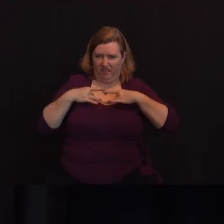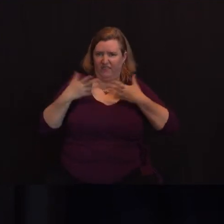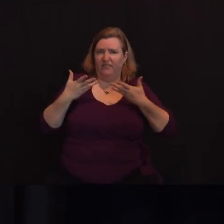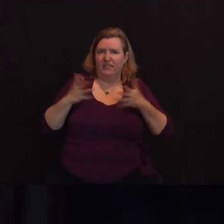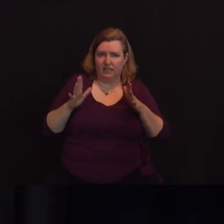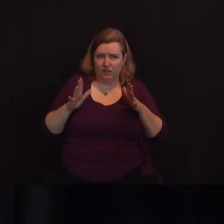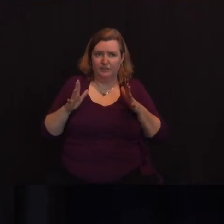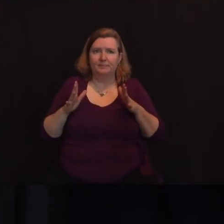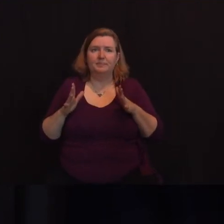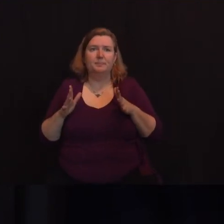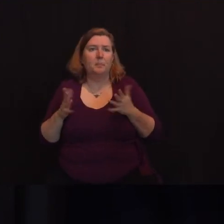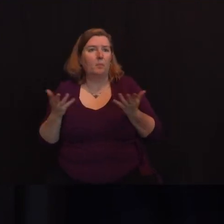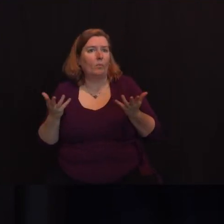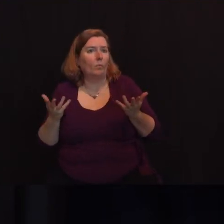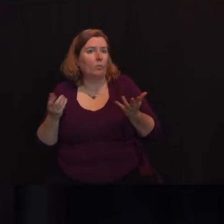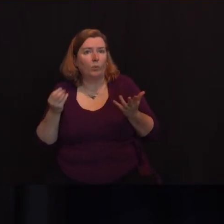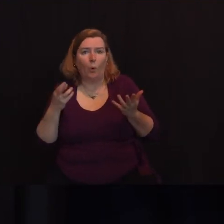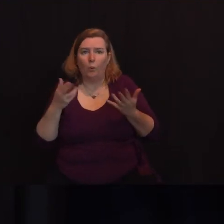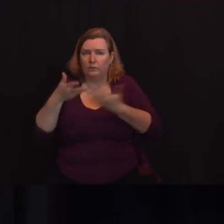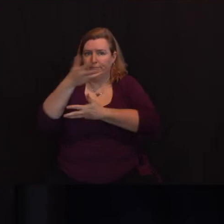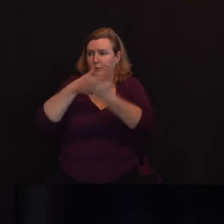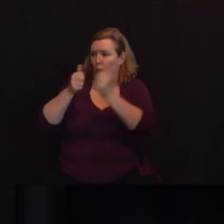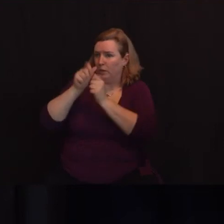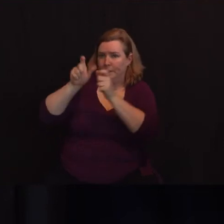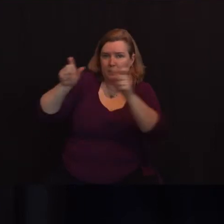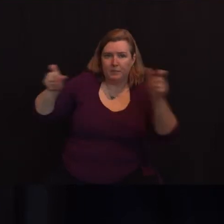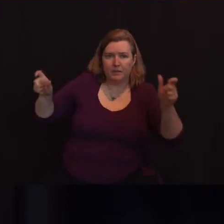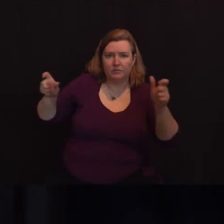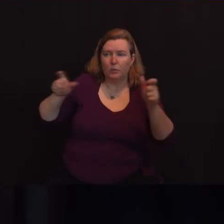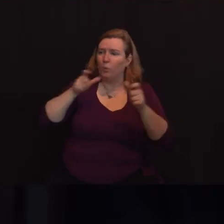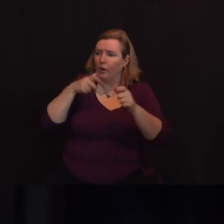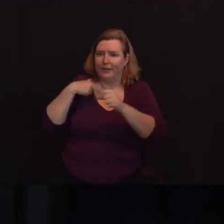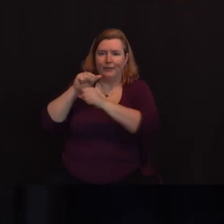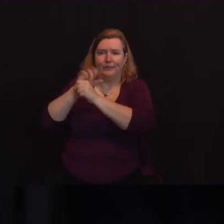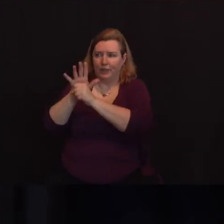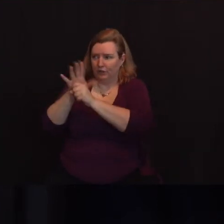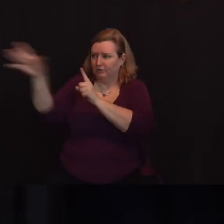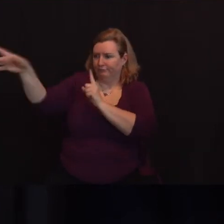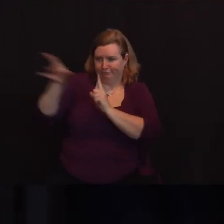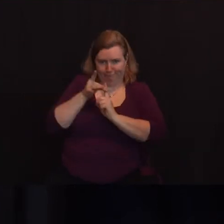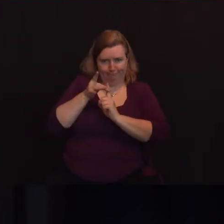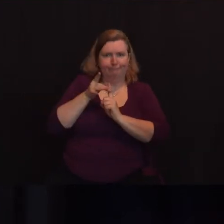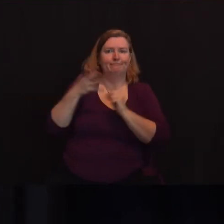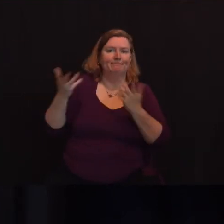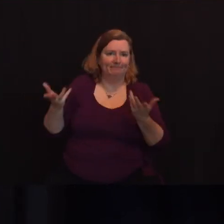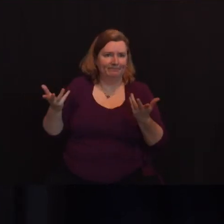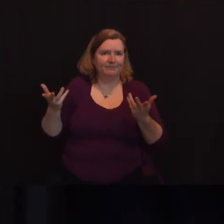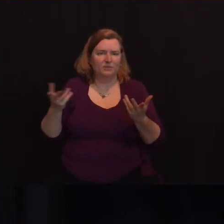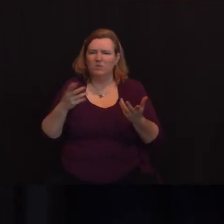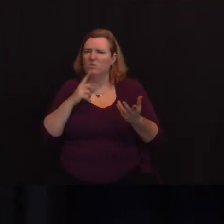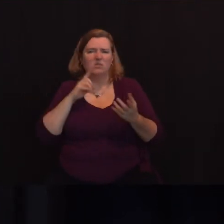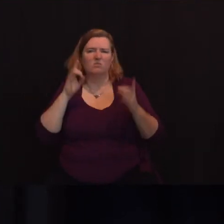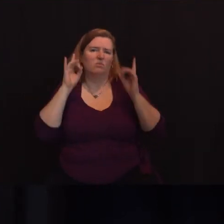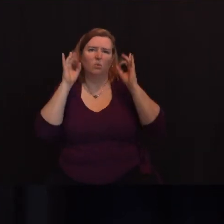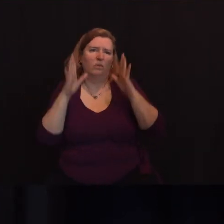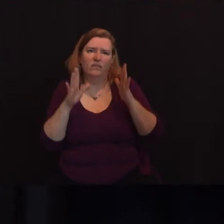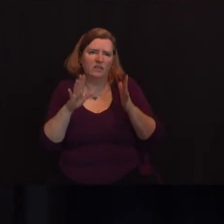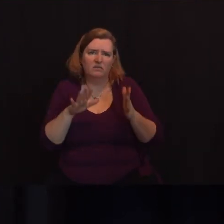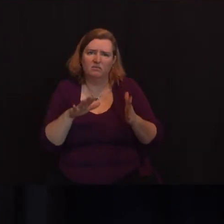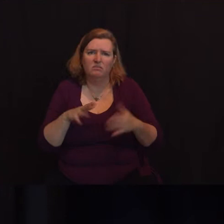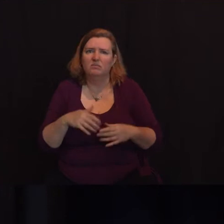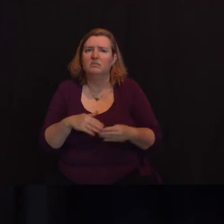around someone with COVID-19. It can be a serious, even deadly syndrome, but most children who were diagnosed with this